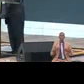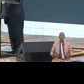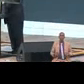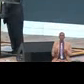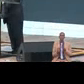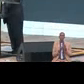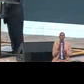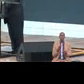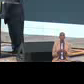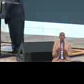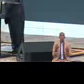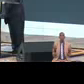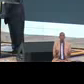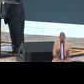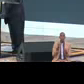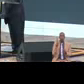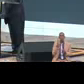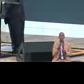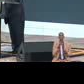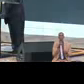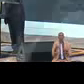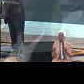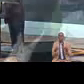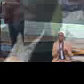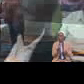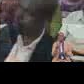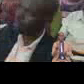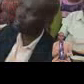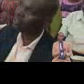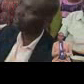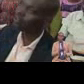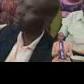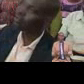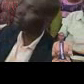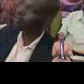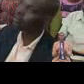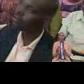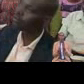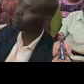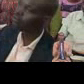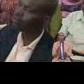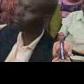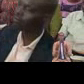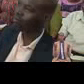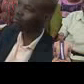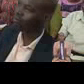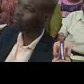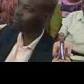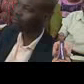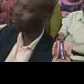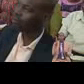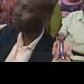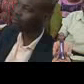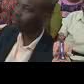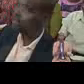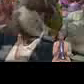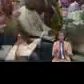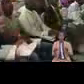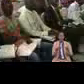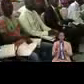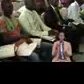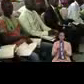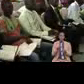body. Sin will not reign in your action. Sin will not reign